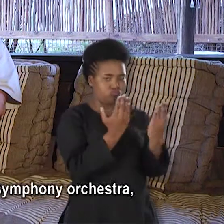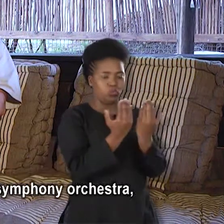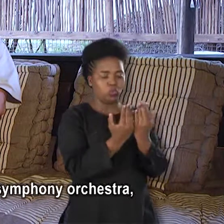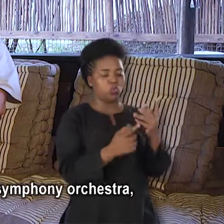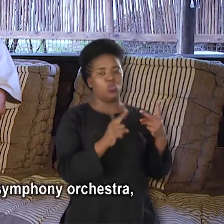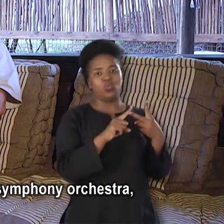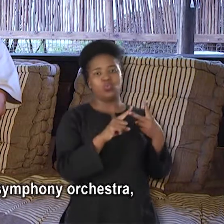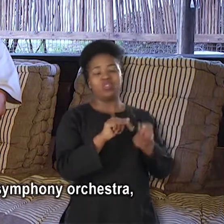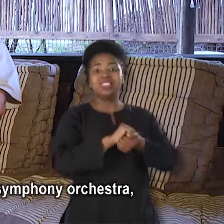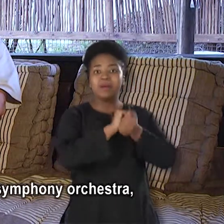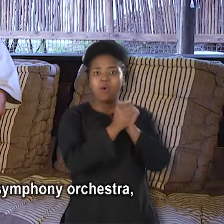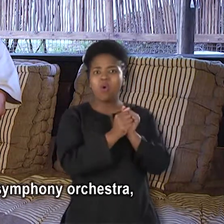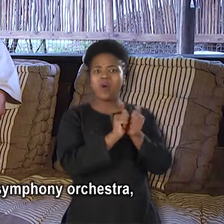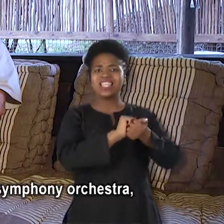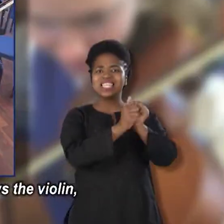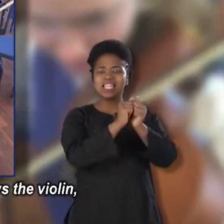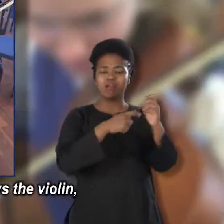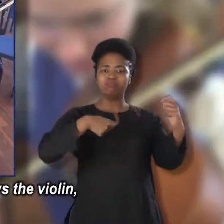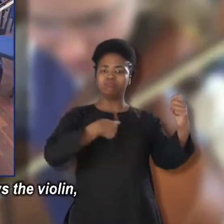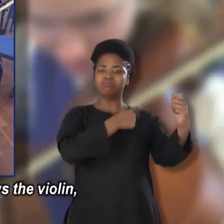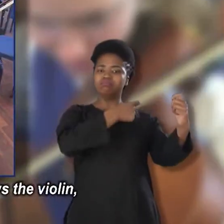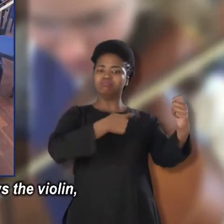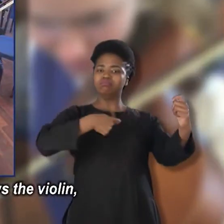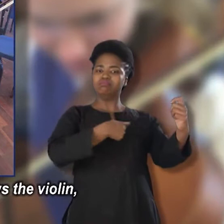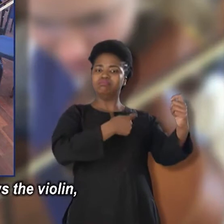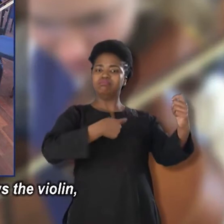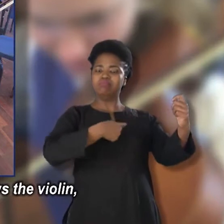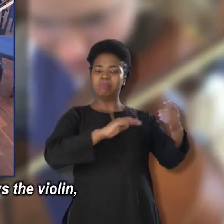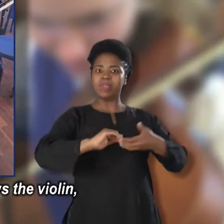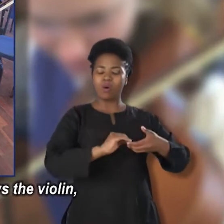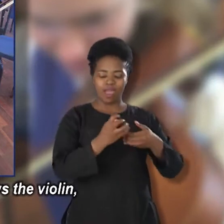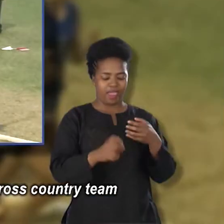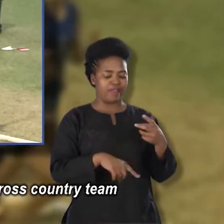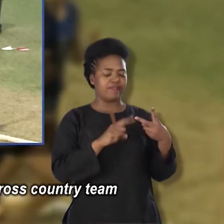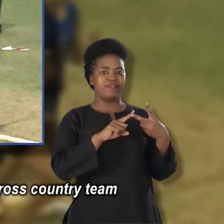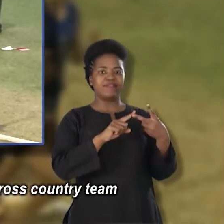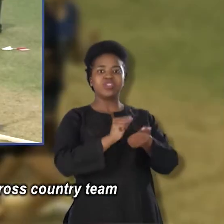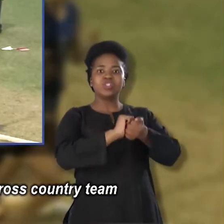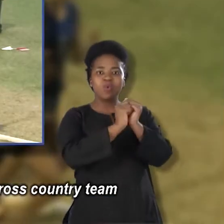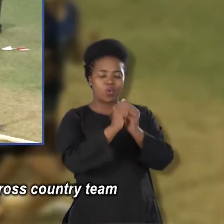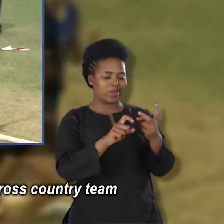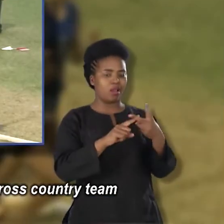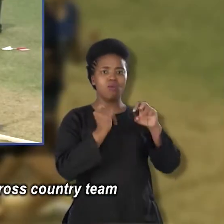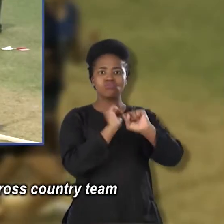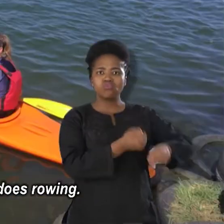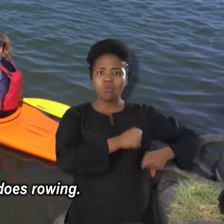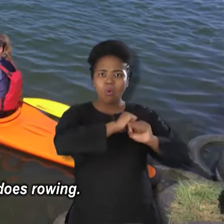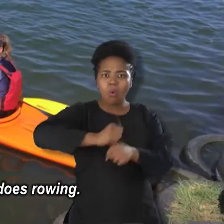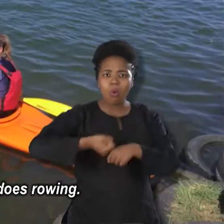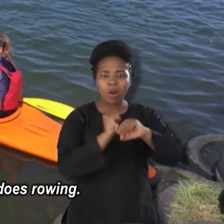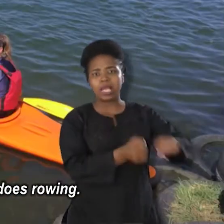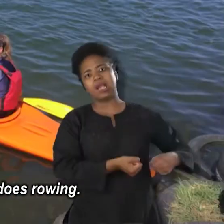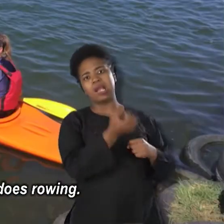academics. She is in the symphony orchestra. She is playing violin. She is in the cross country team.